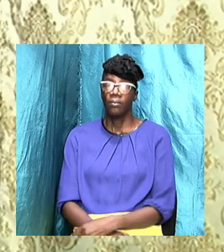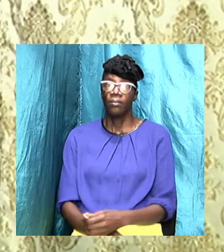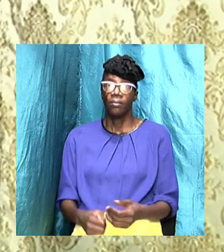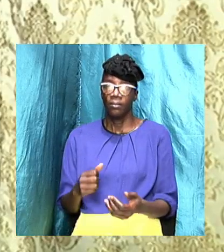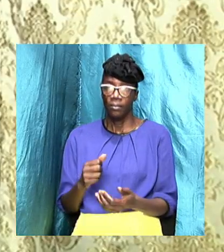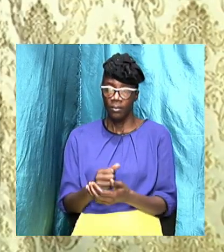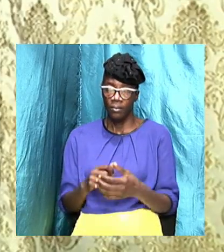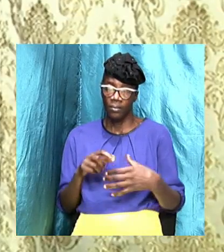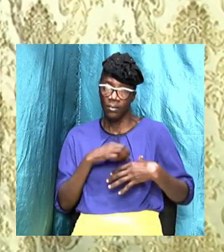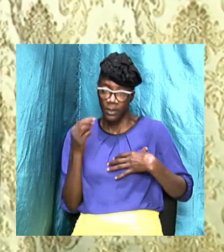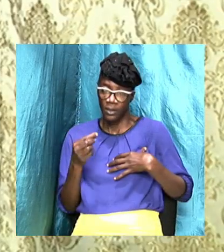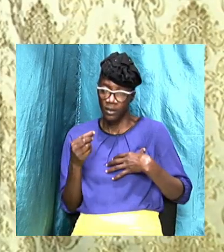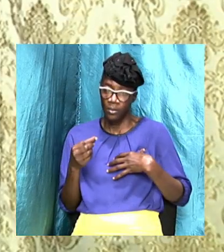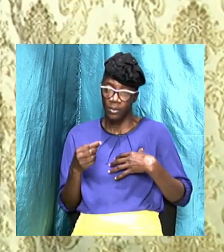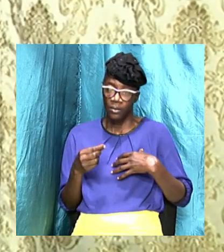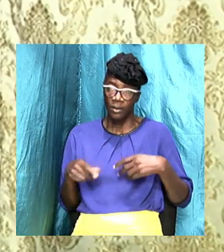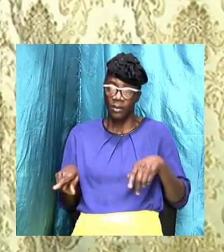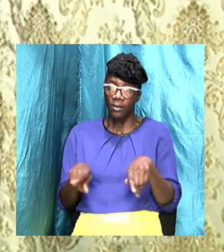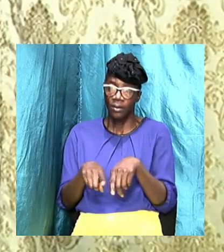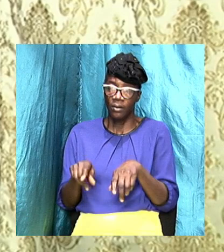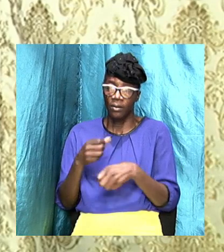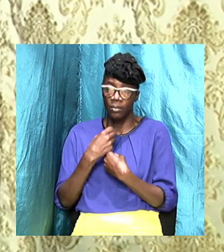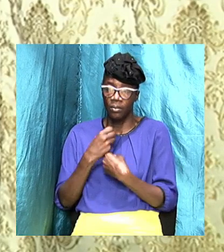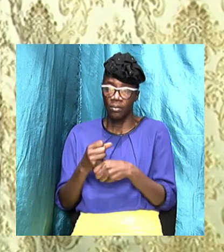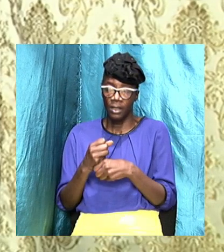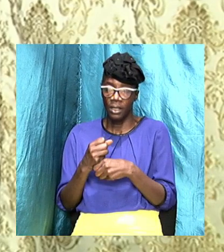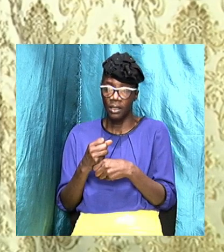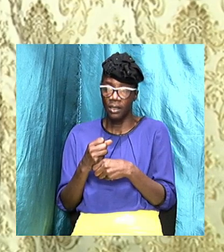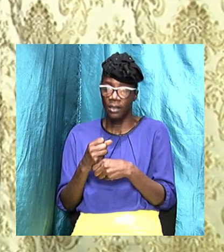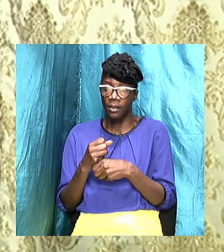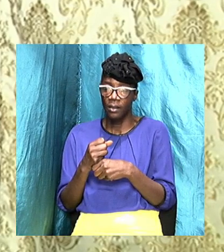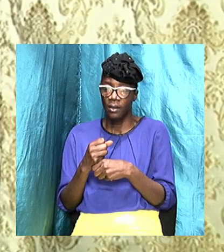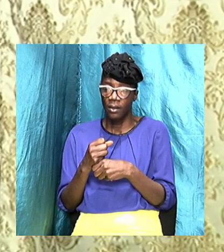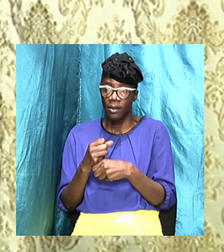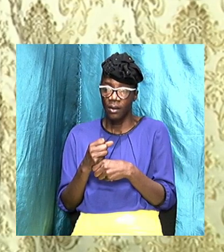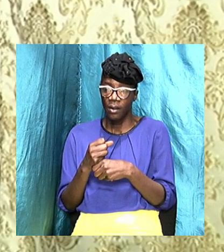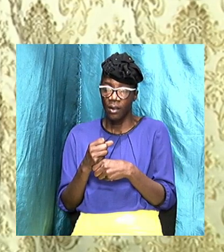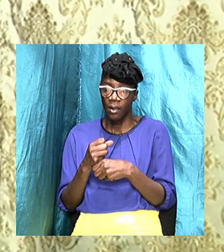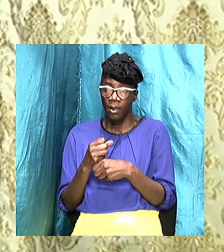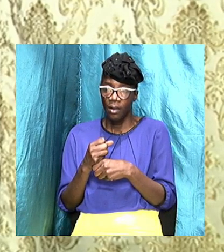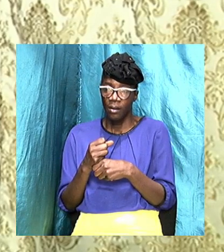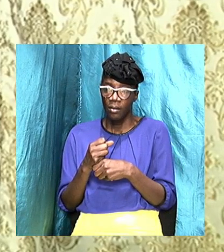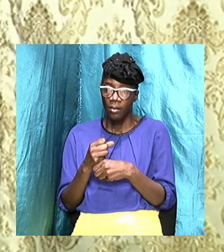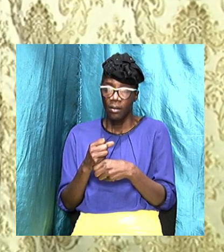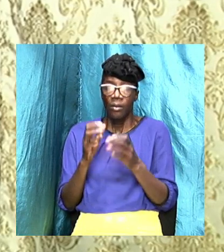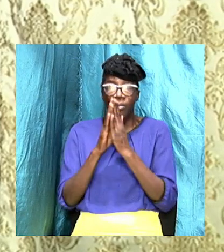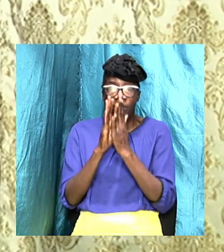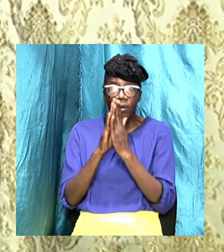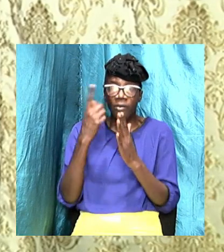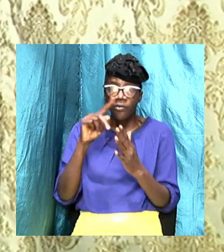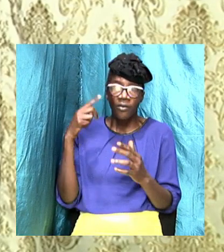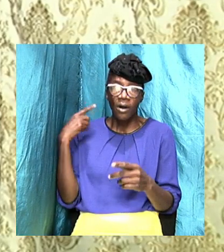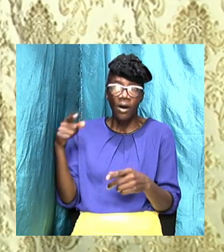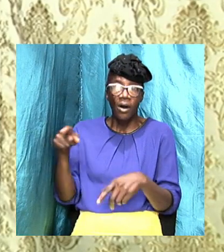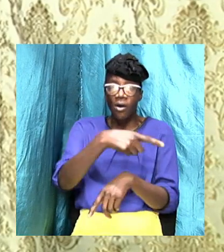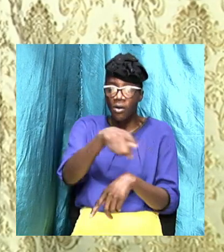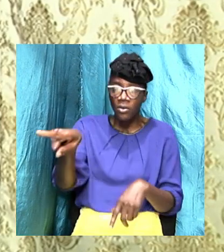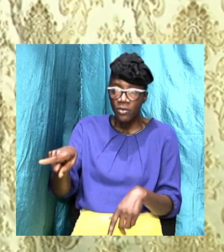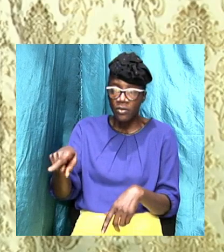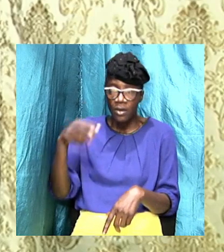Amen. So the Spirit also makes intercession for us. Romans 8,